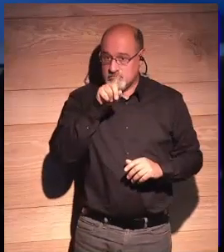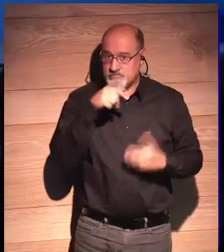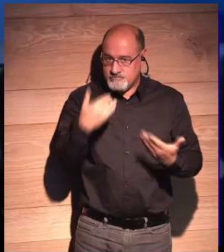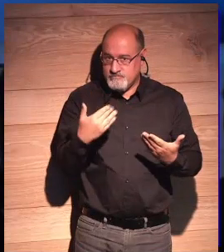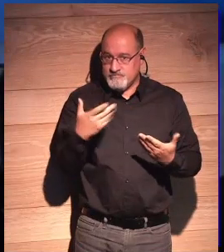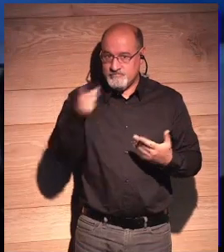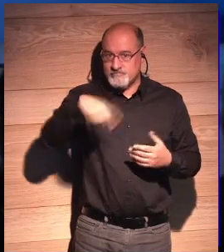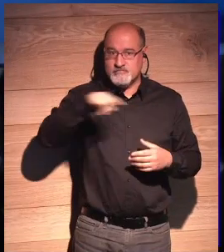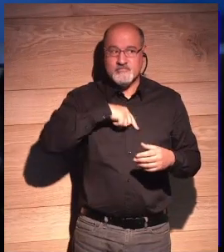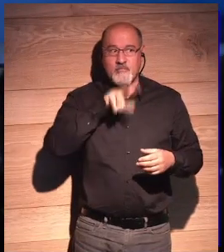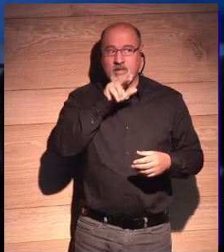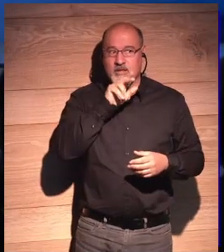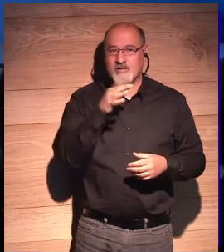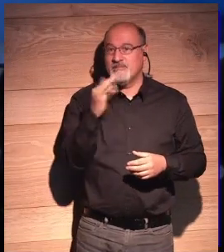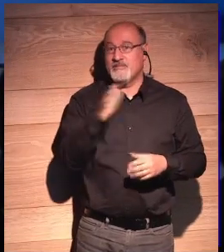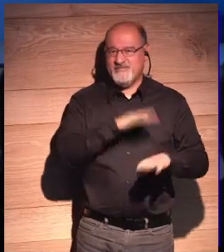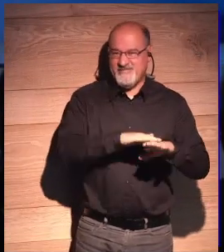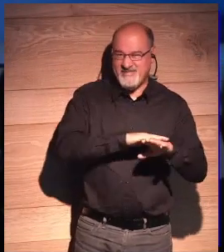right?